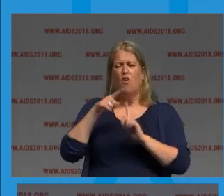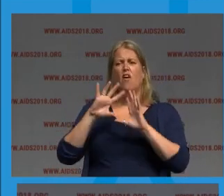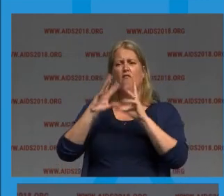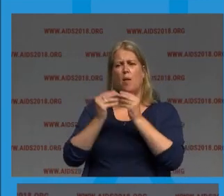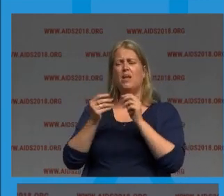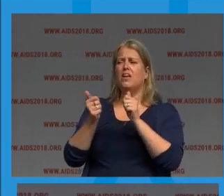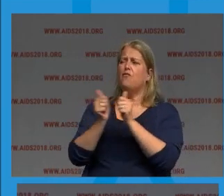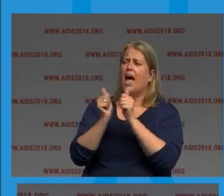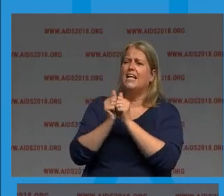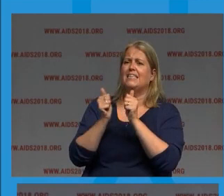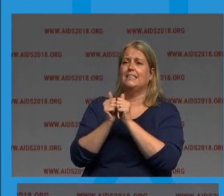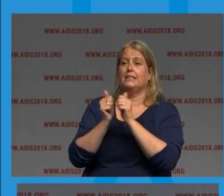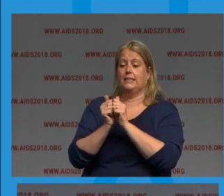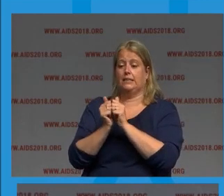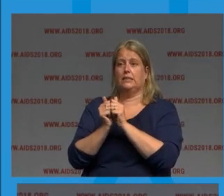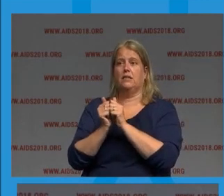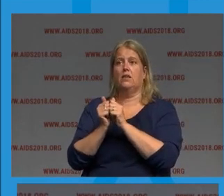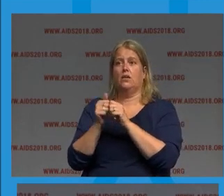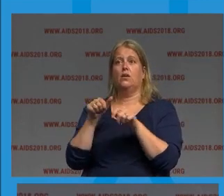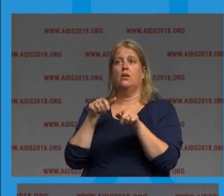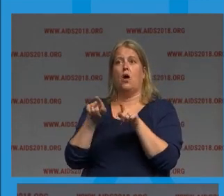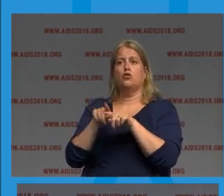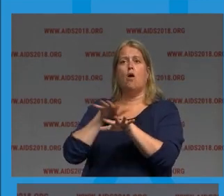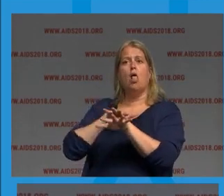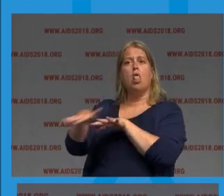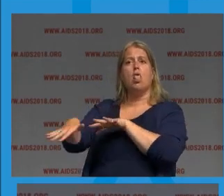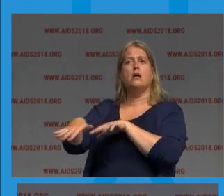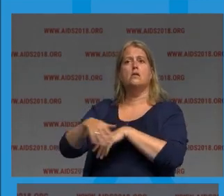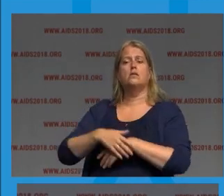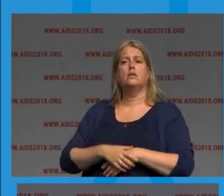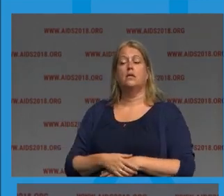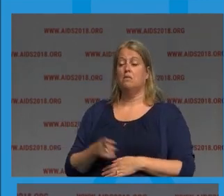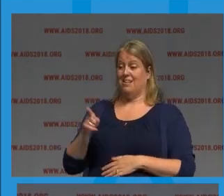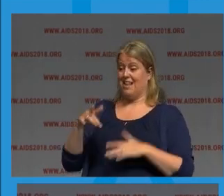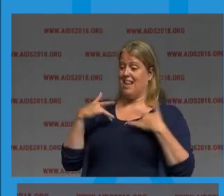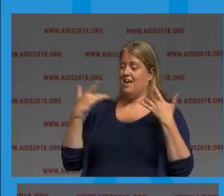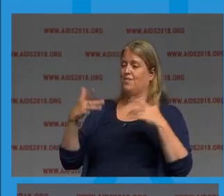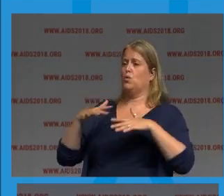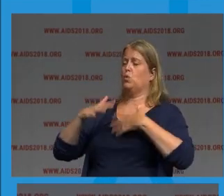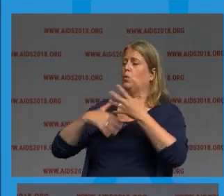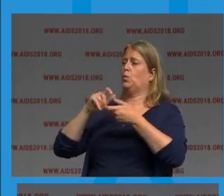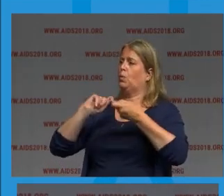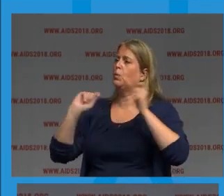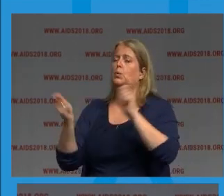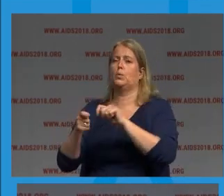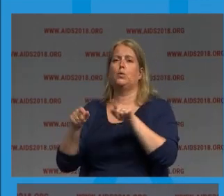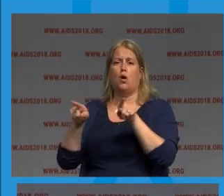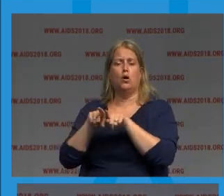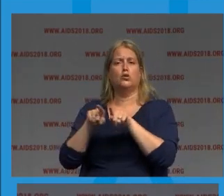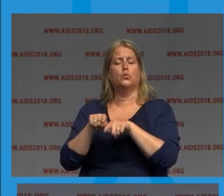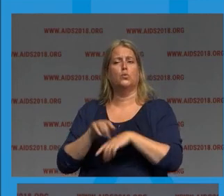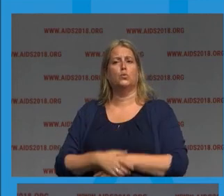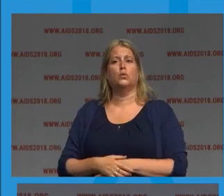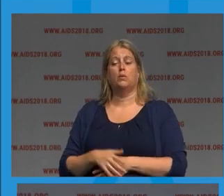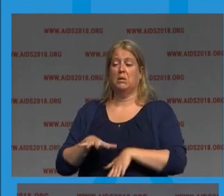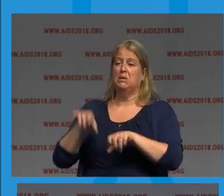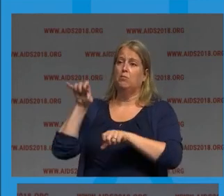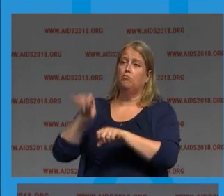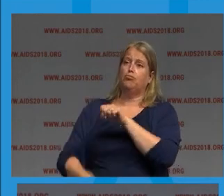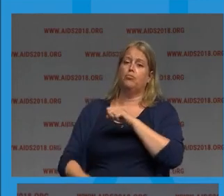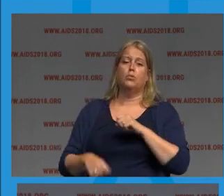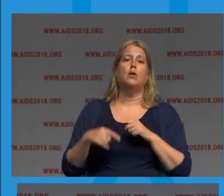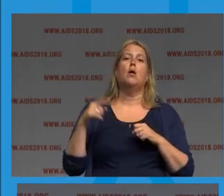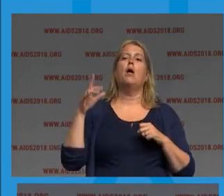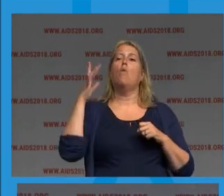they become collateral damage, their lives often severely impacted or destroyed by the prosecution of a loved